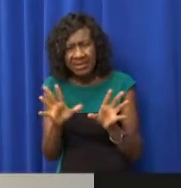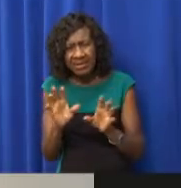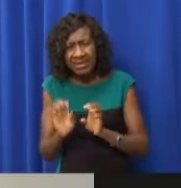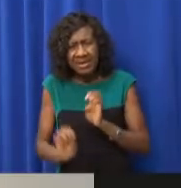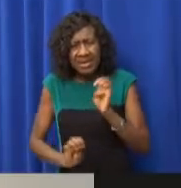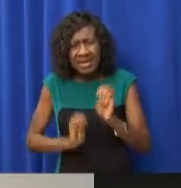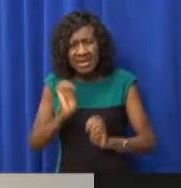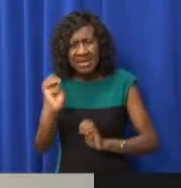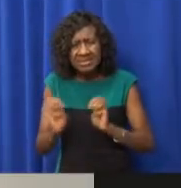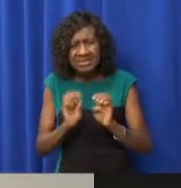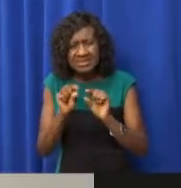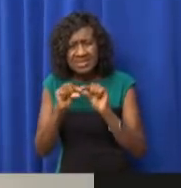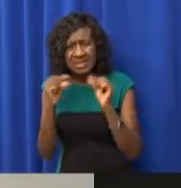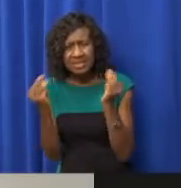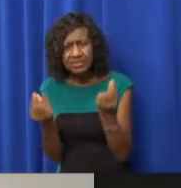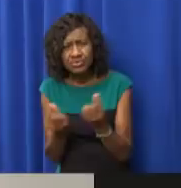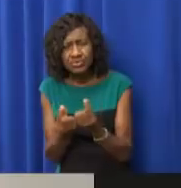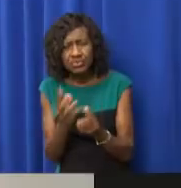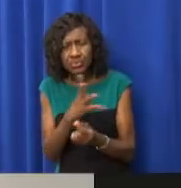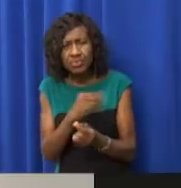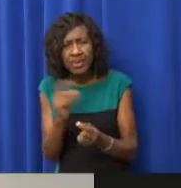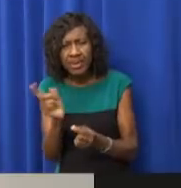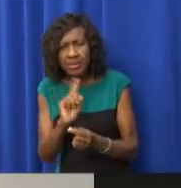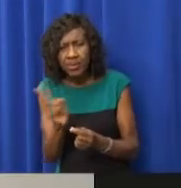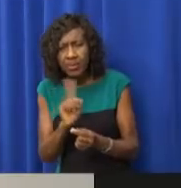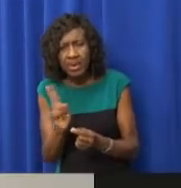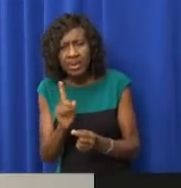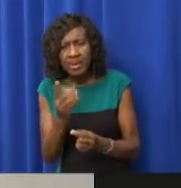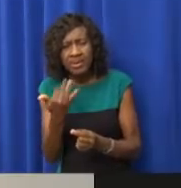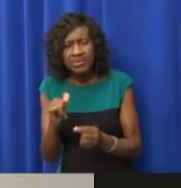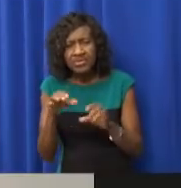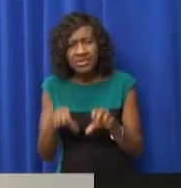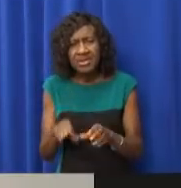they can meet. Can an exercise group of 5